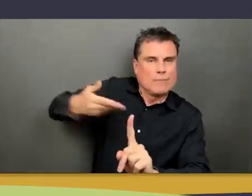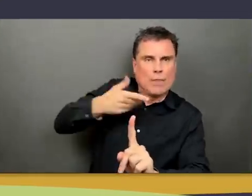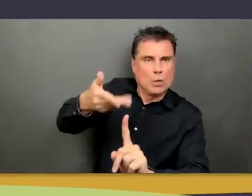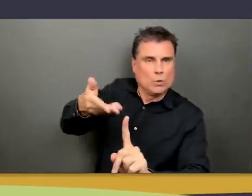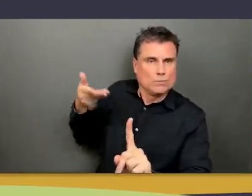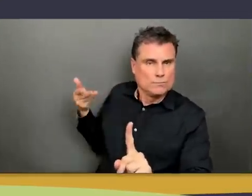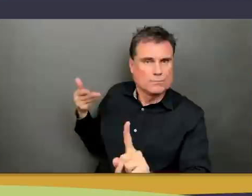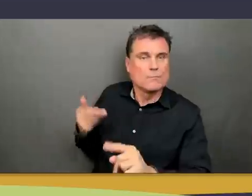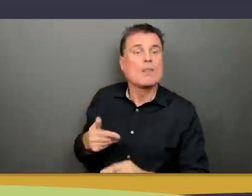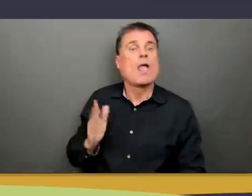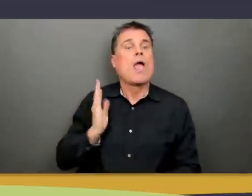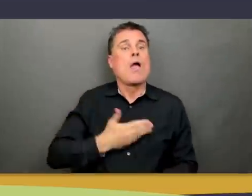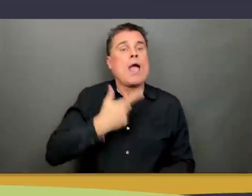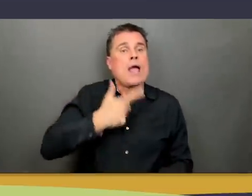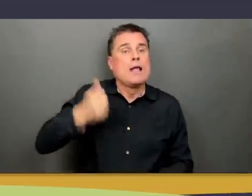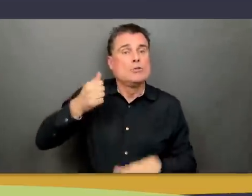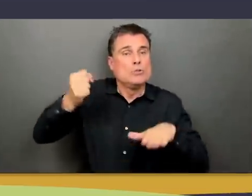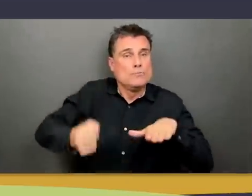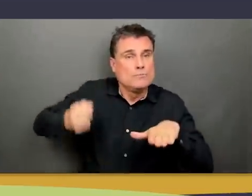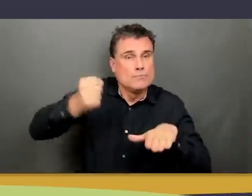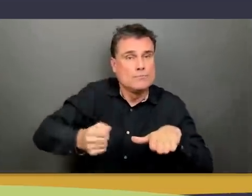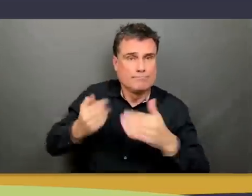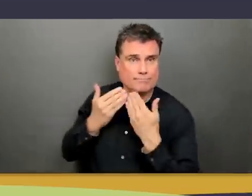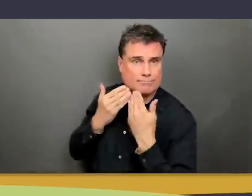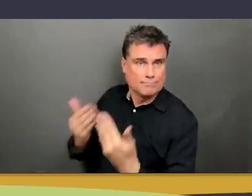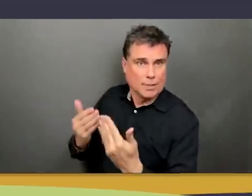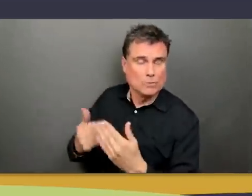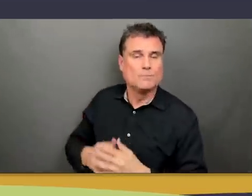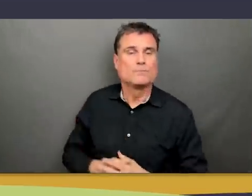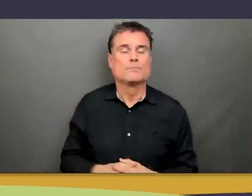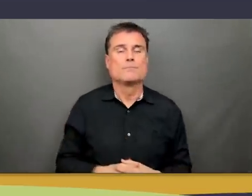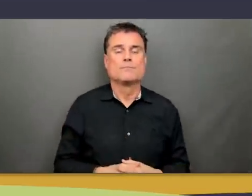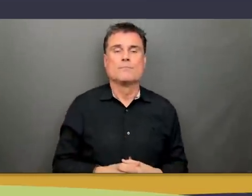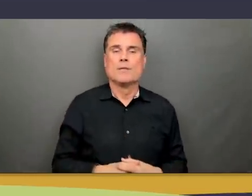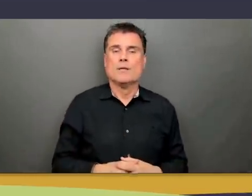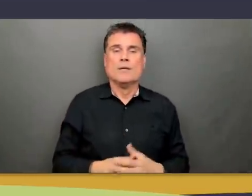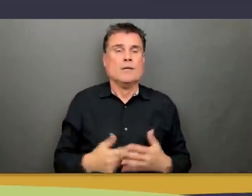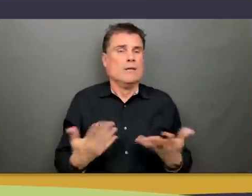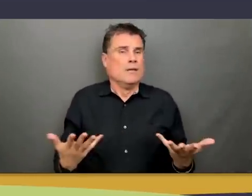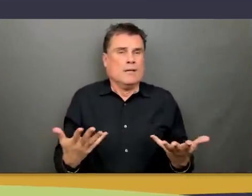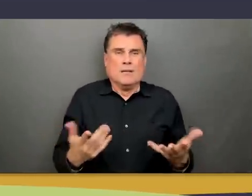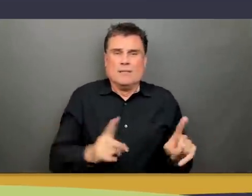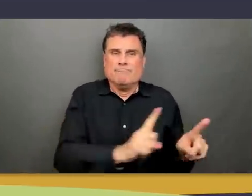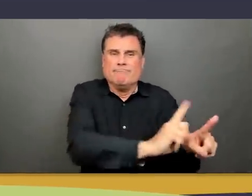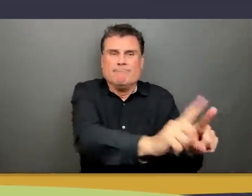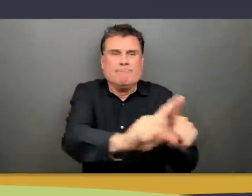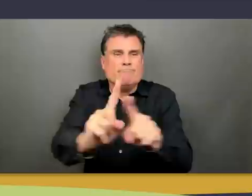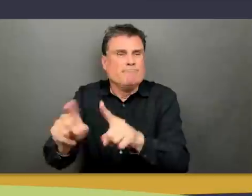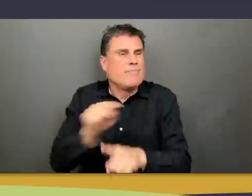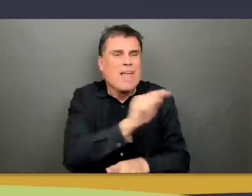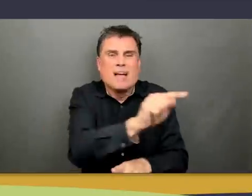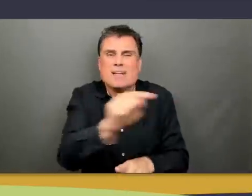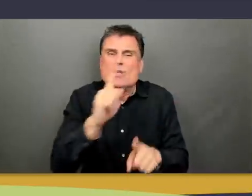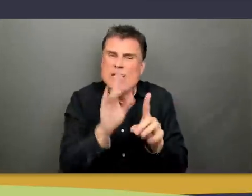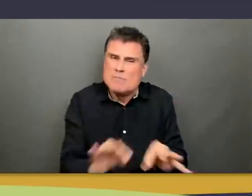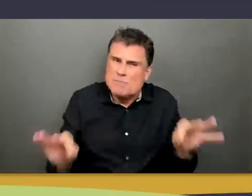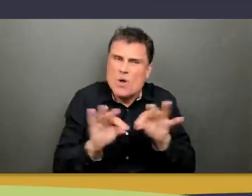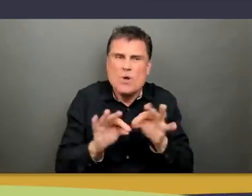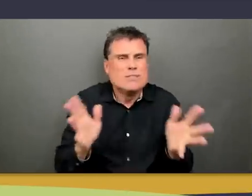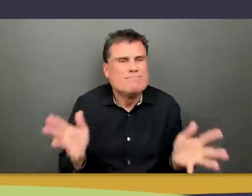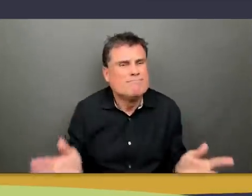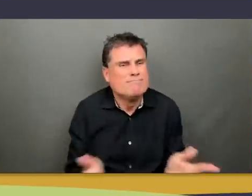of them in our local communities, for planting the seeds and paving the way for the next generation. Thanking the youth